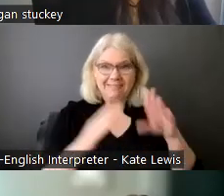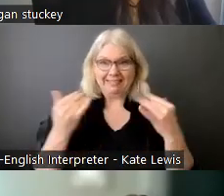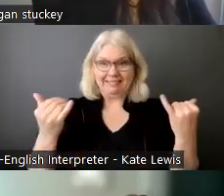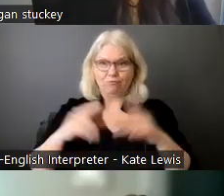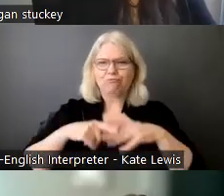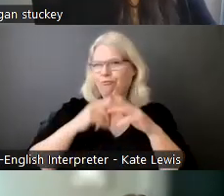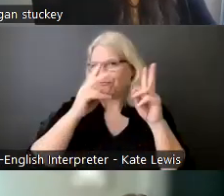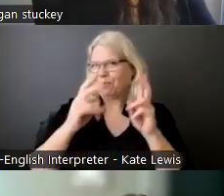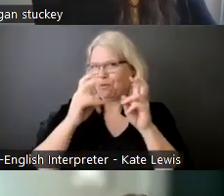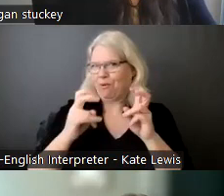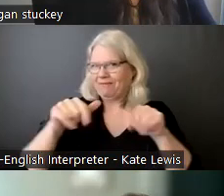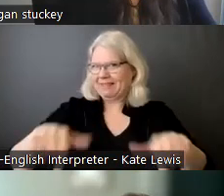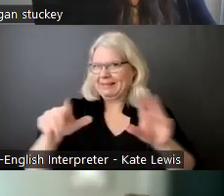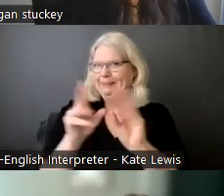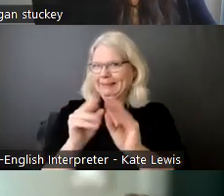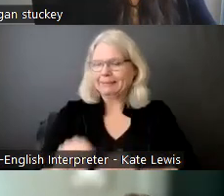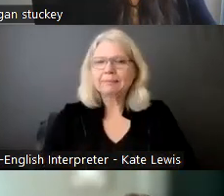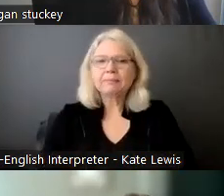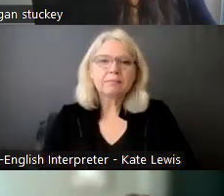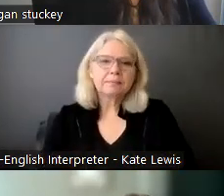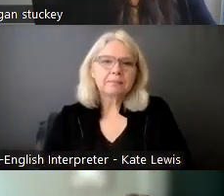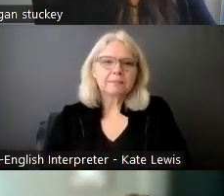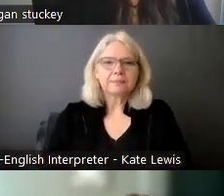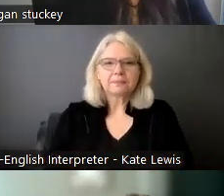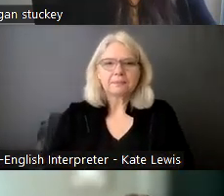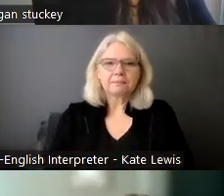And as well, we've just begun recording for our webinar.